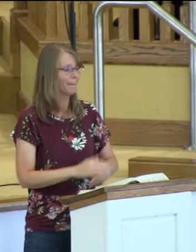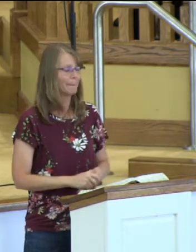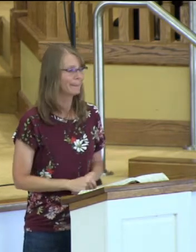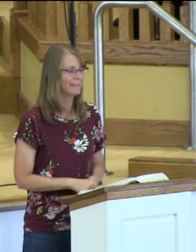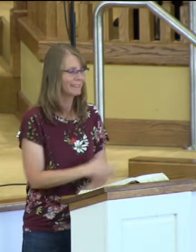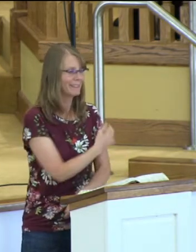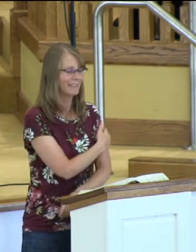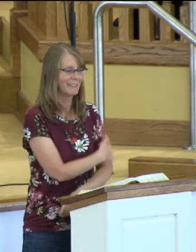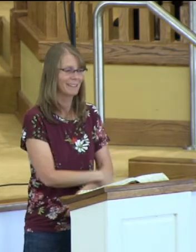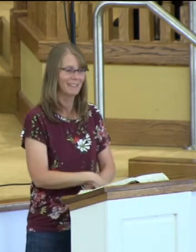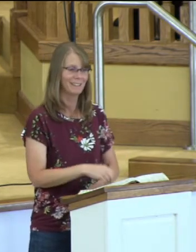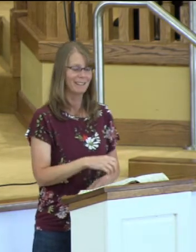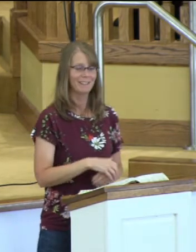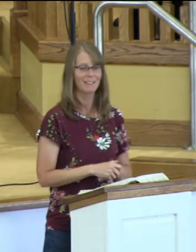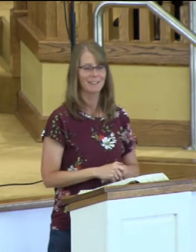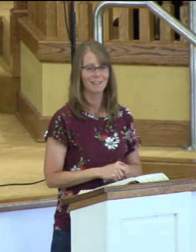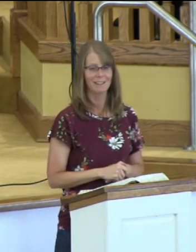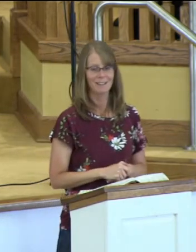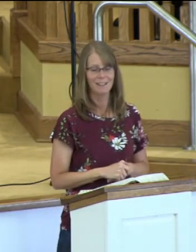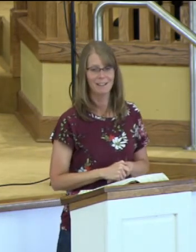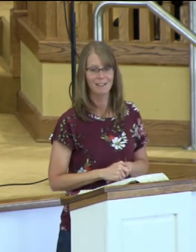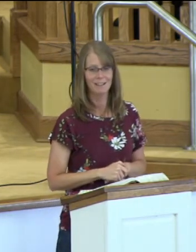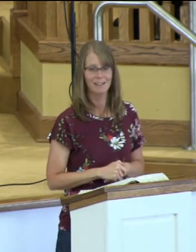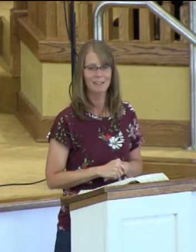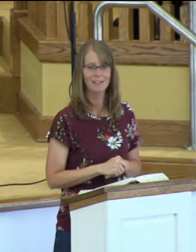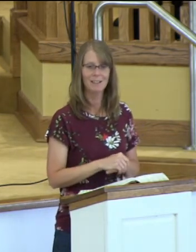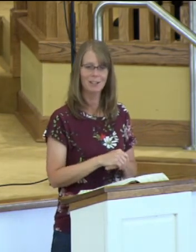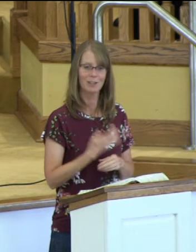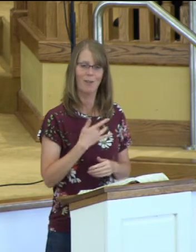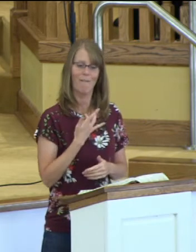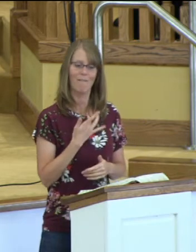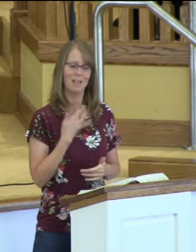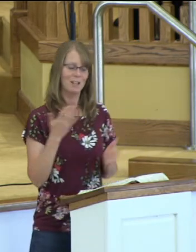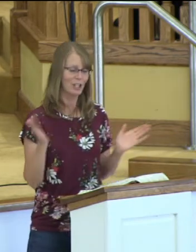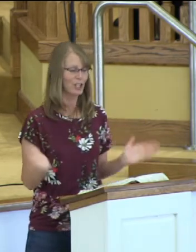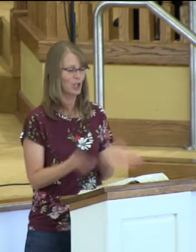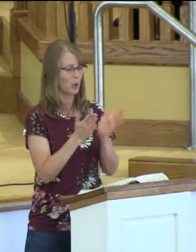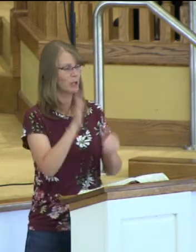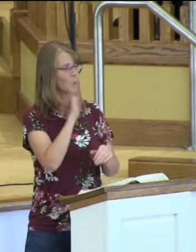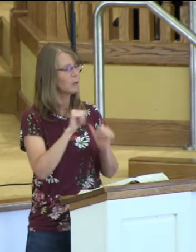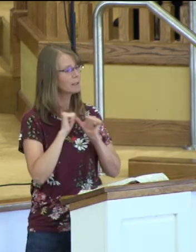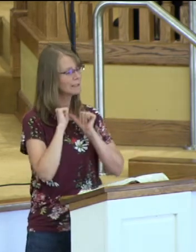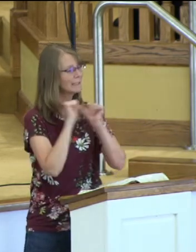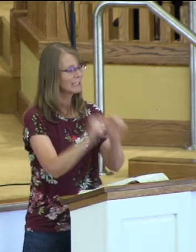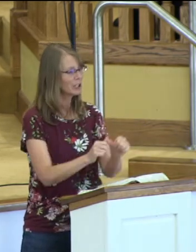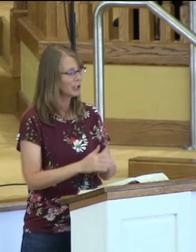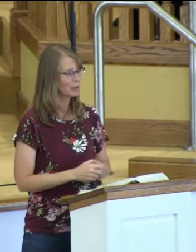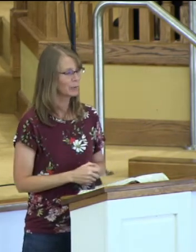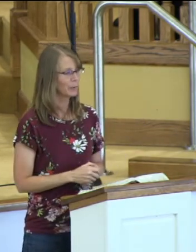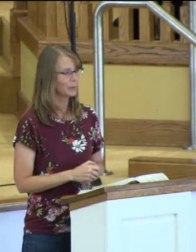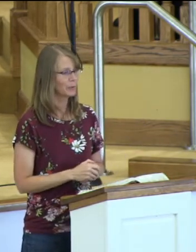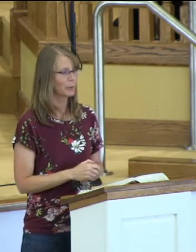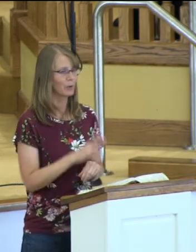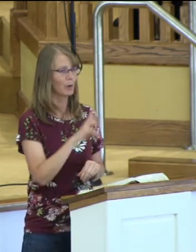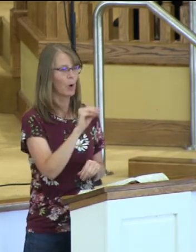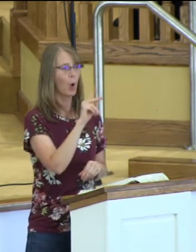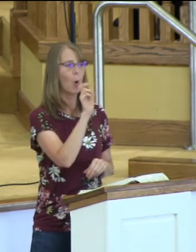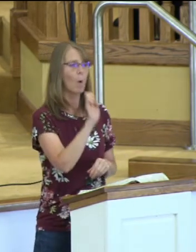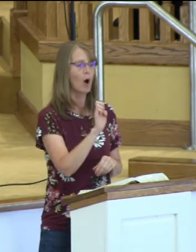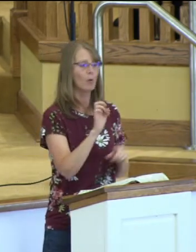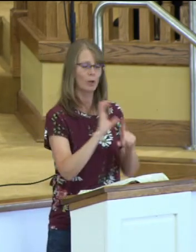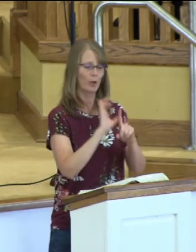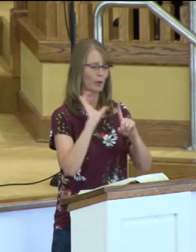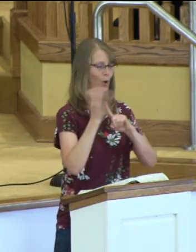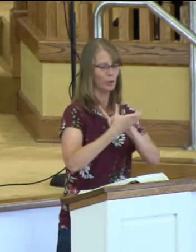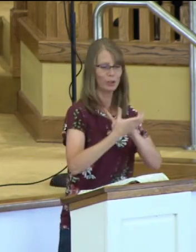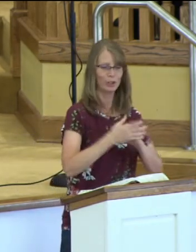going to stop it. Be encouraged, it will continue on. Woke culture will